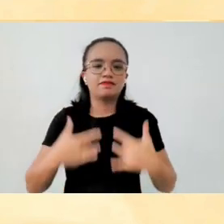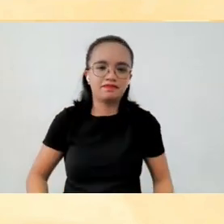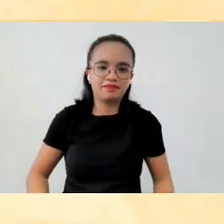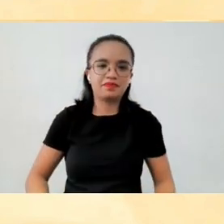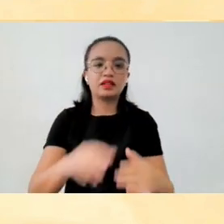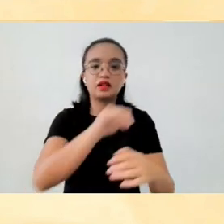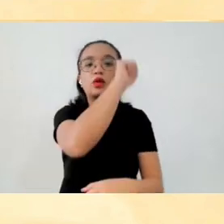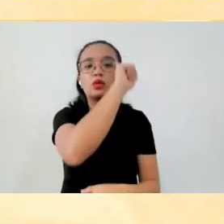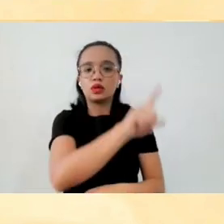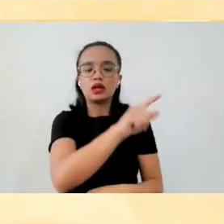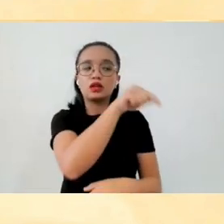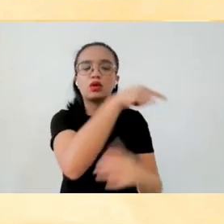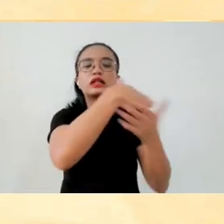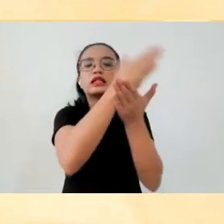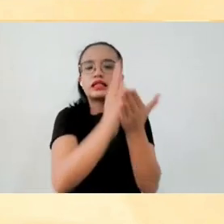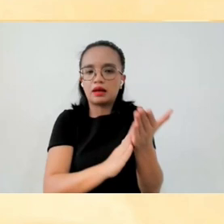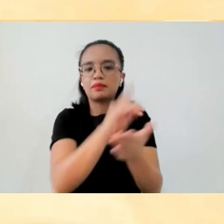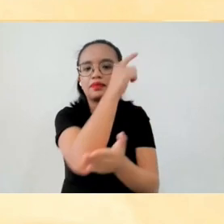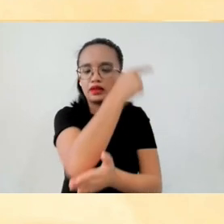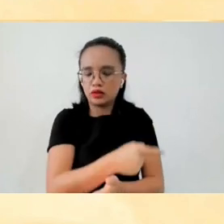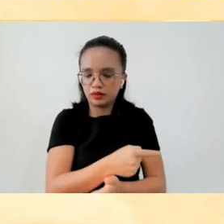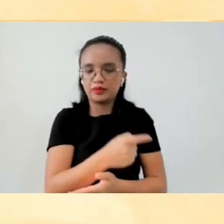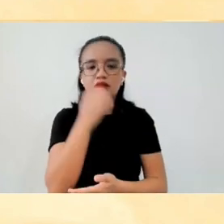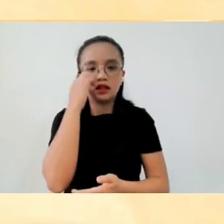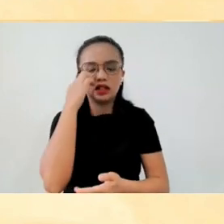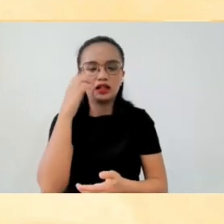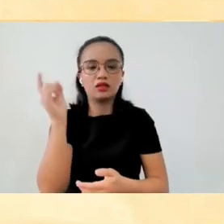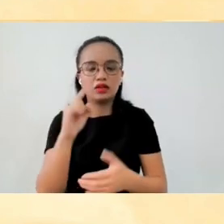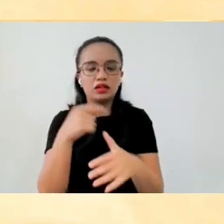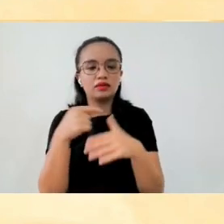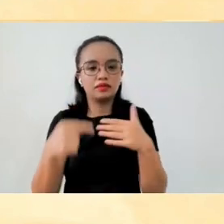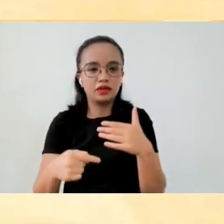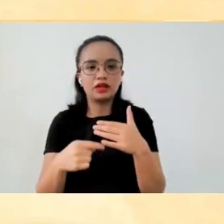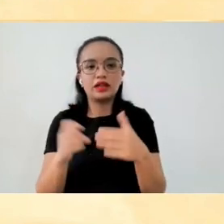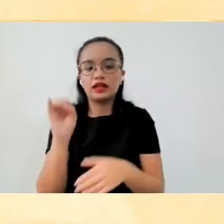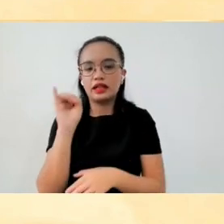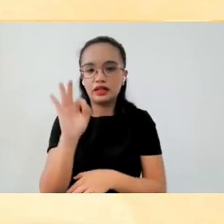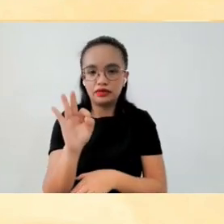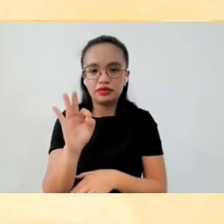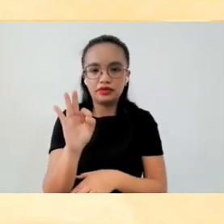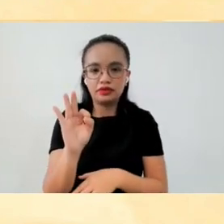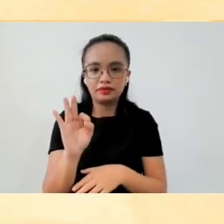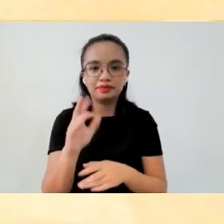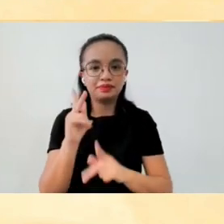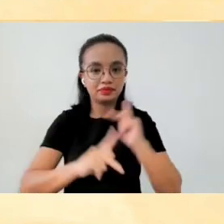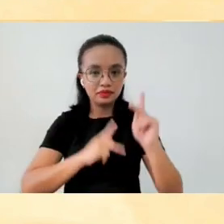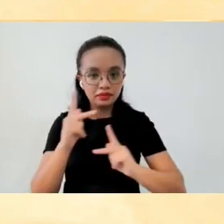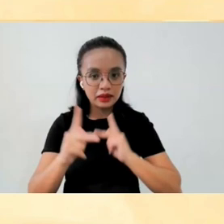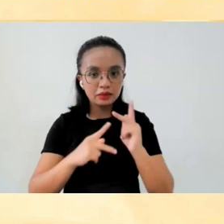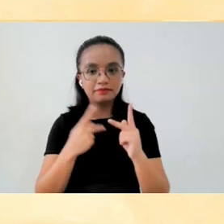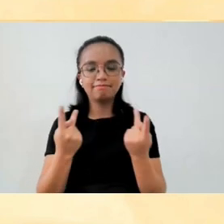only some of the signs and symptoms when people in